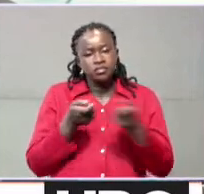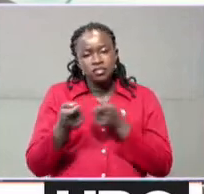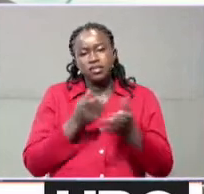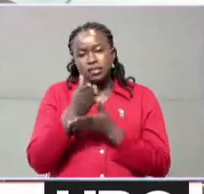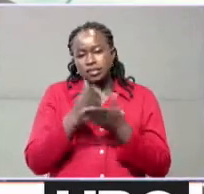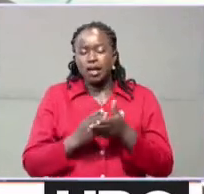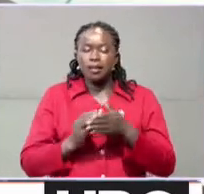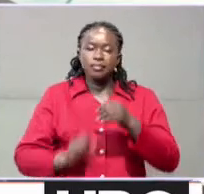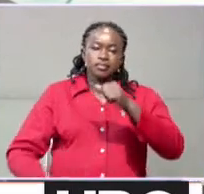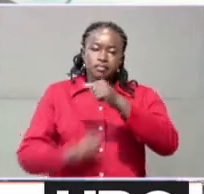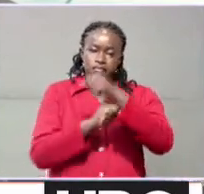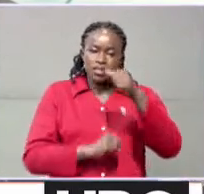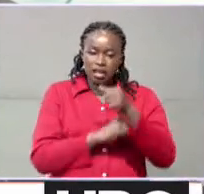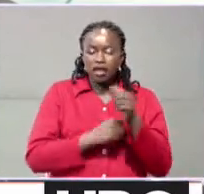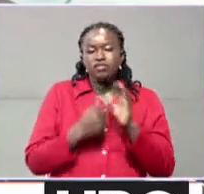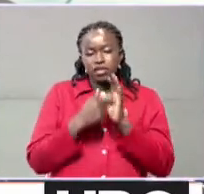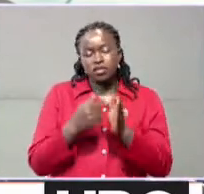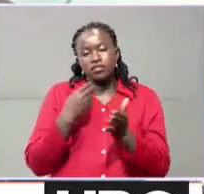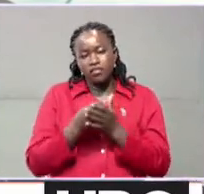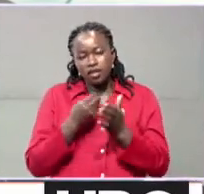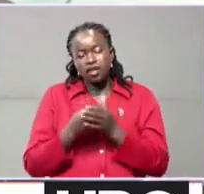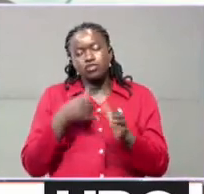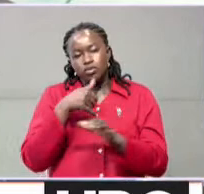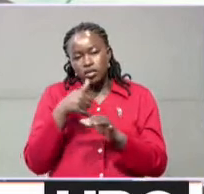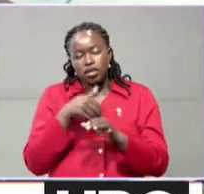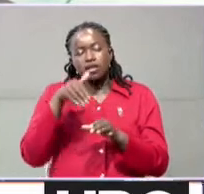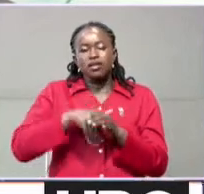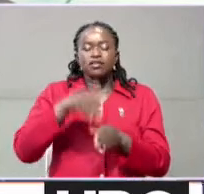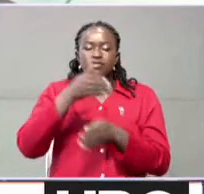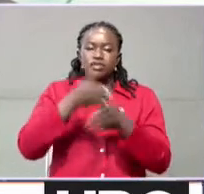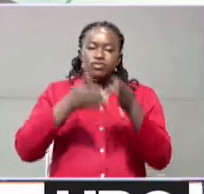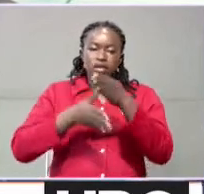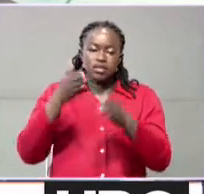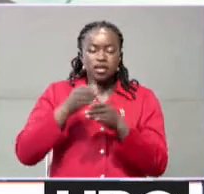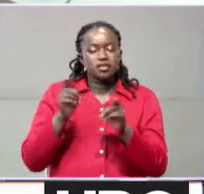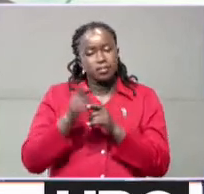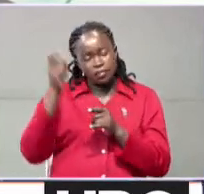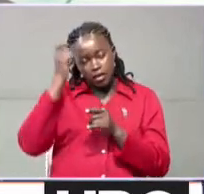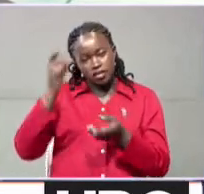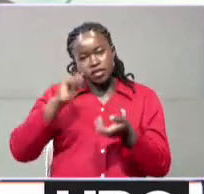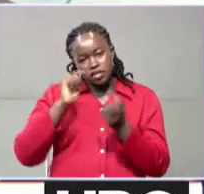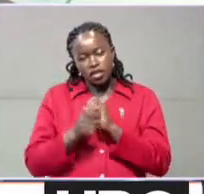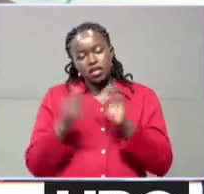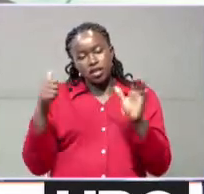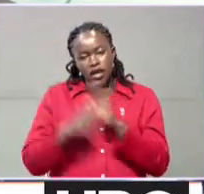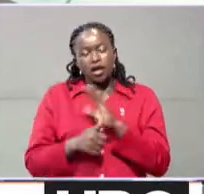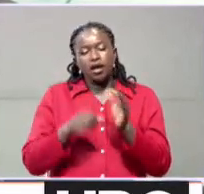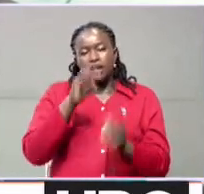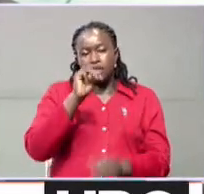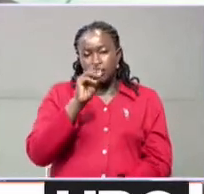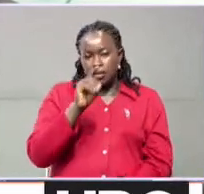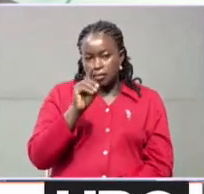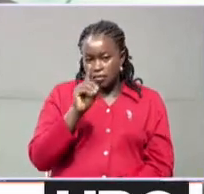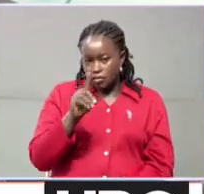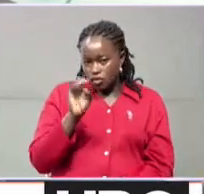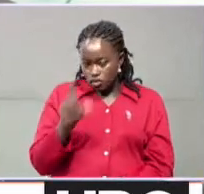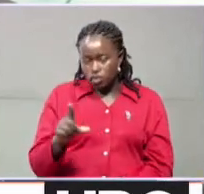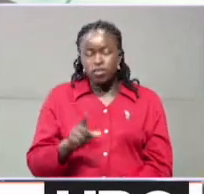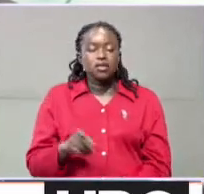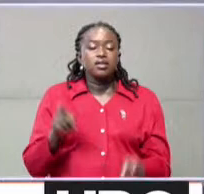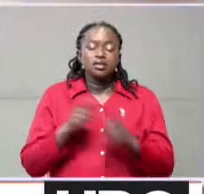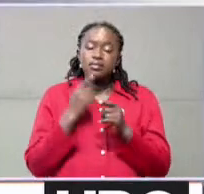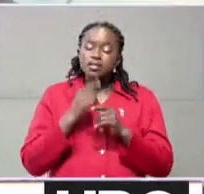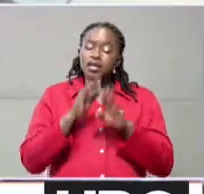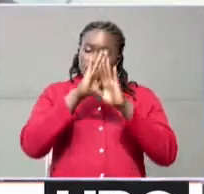pillars like financial inclusion infrastructure and mindset change under the model the committee further observed that a clear policy